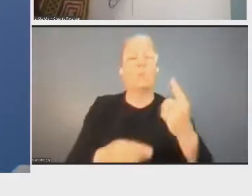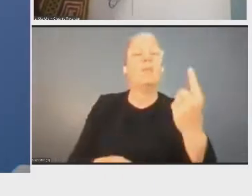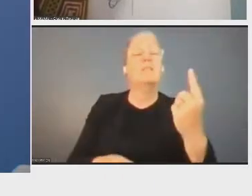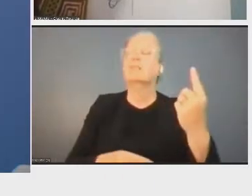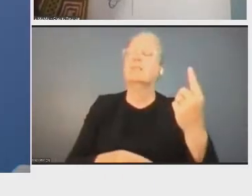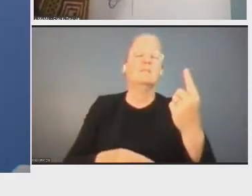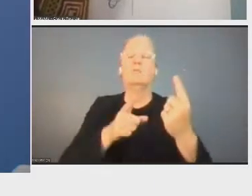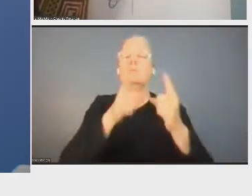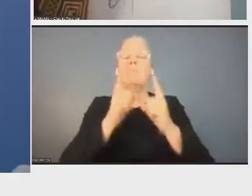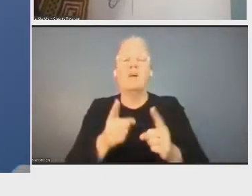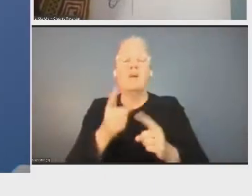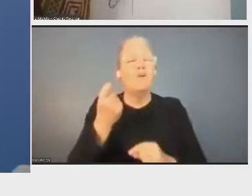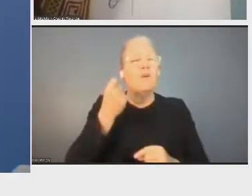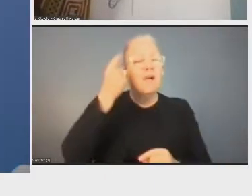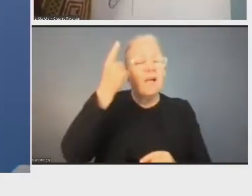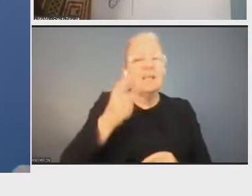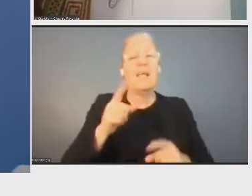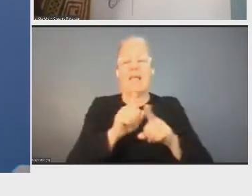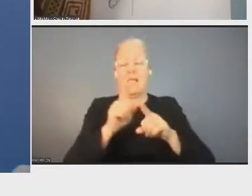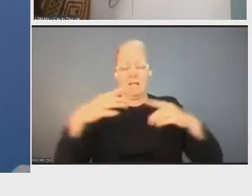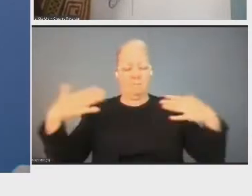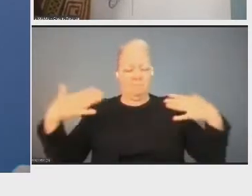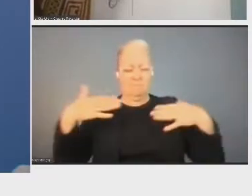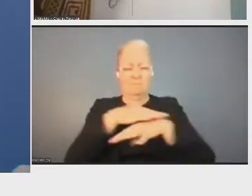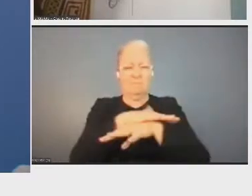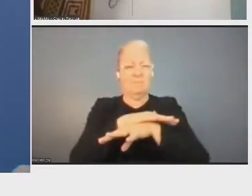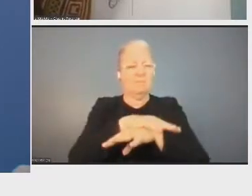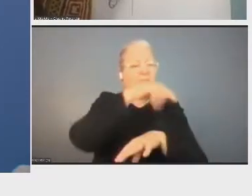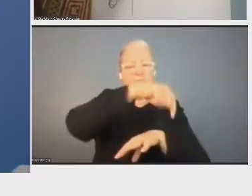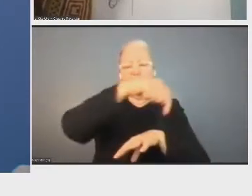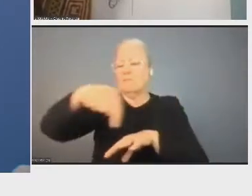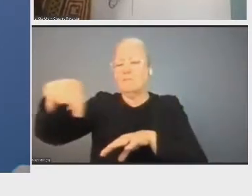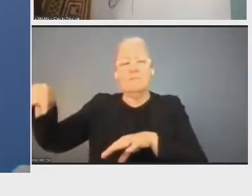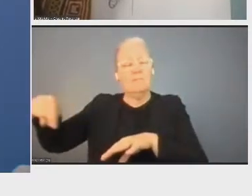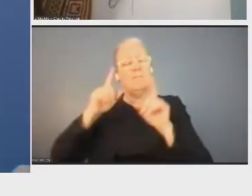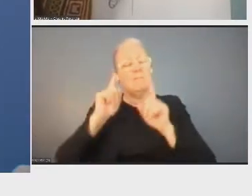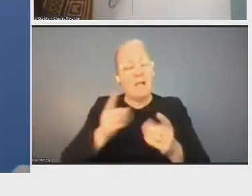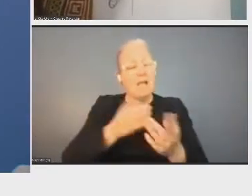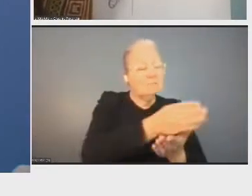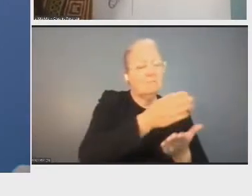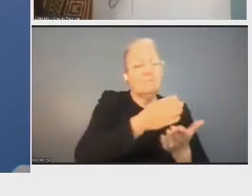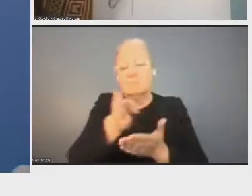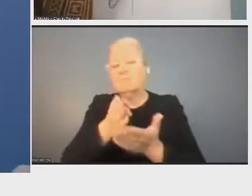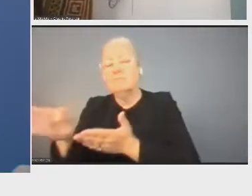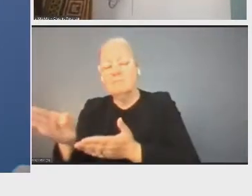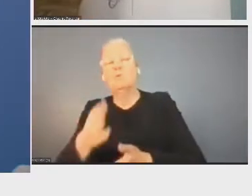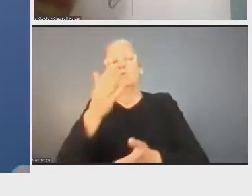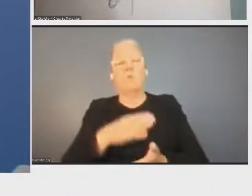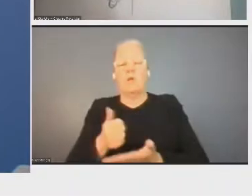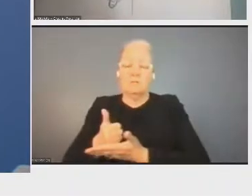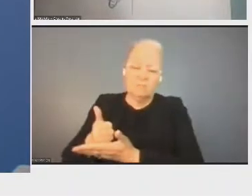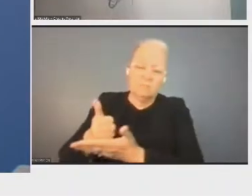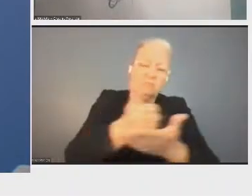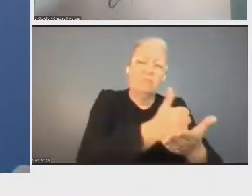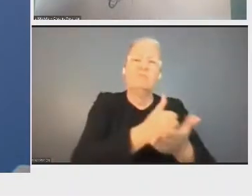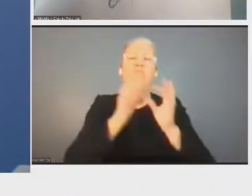to be a cross-cutting issue, requiring cross-cutting approach to support the effective implementation of